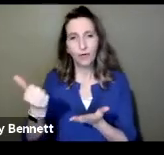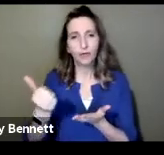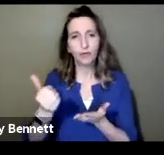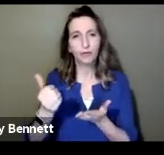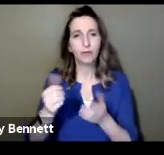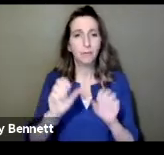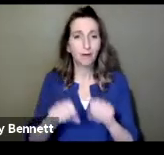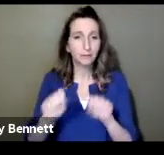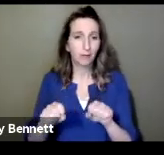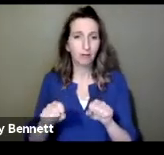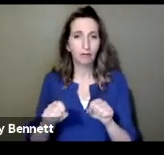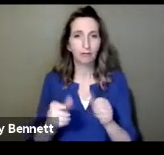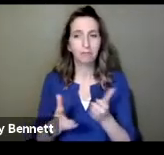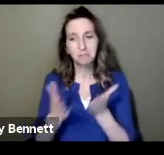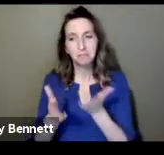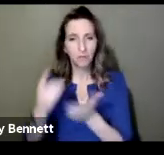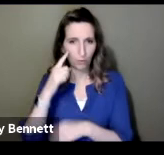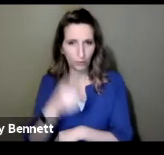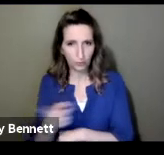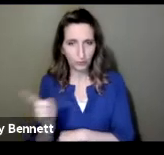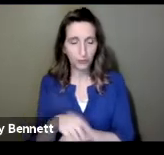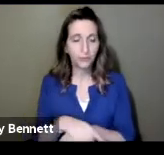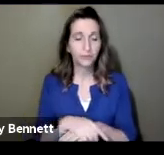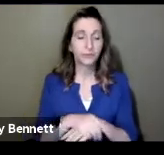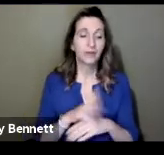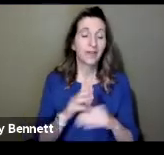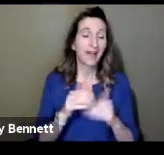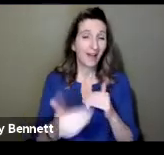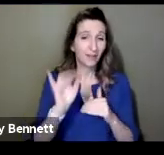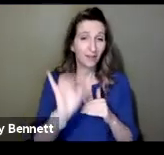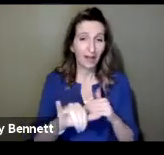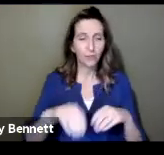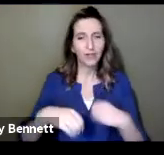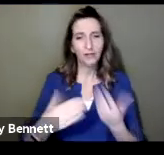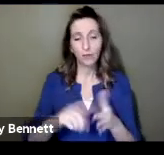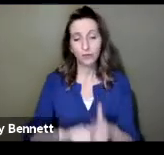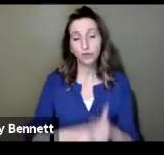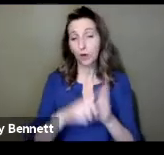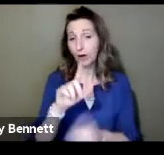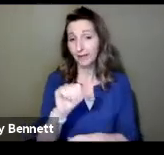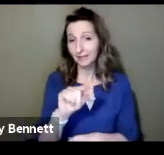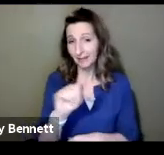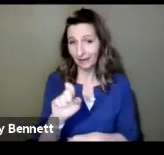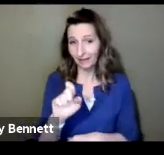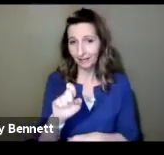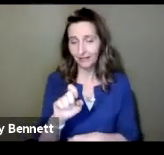After that, we give you a start date and we inform the schools of your child's arrival.